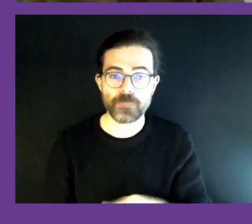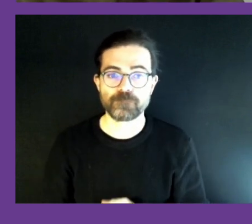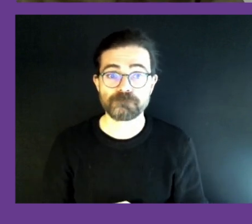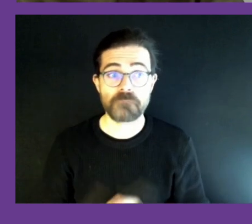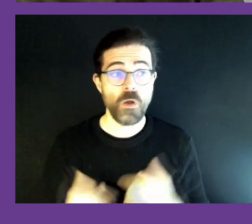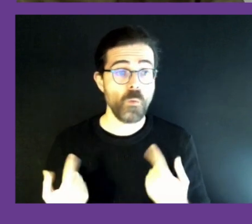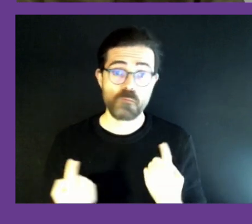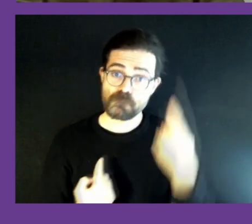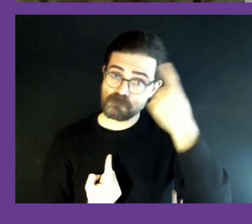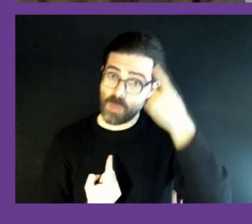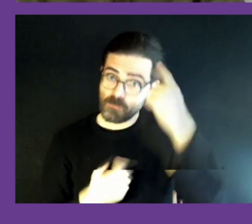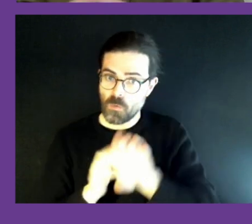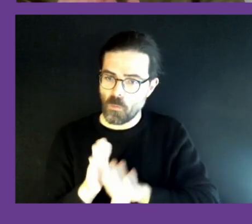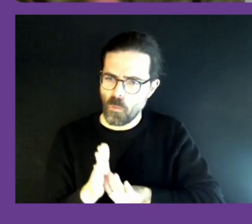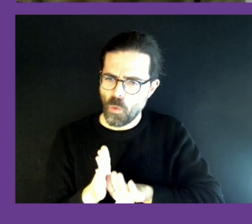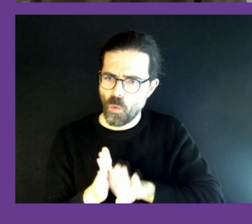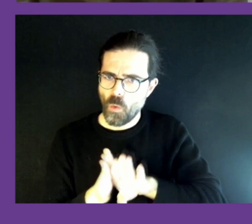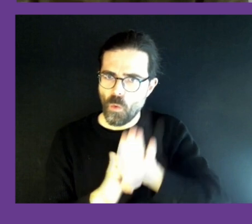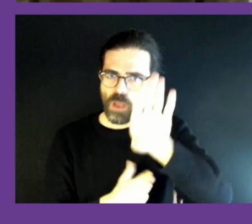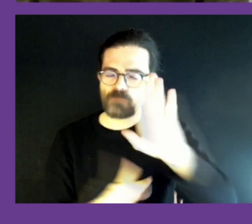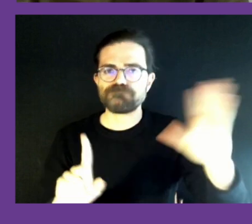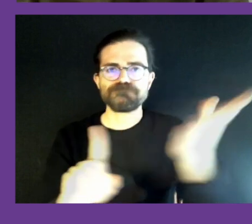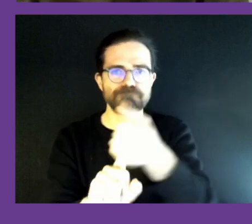these targets.